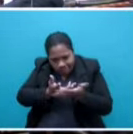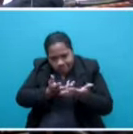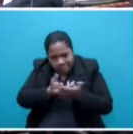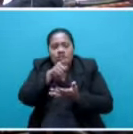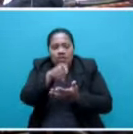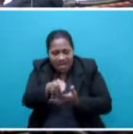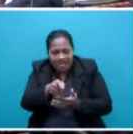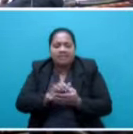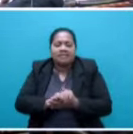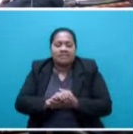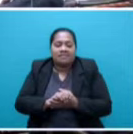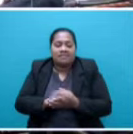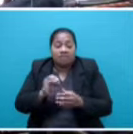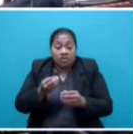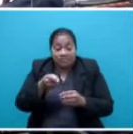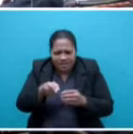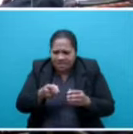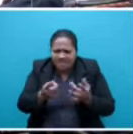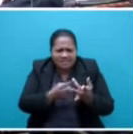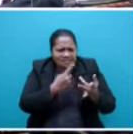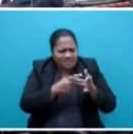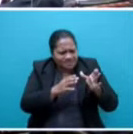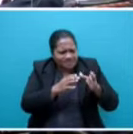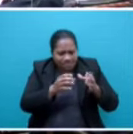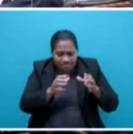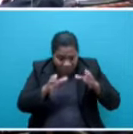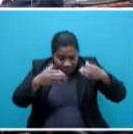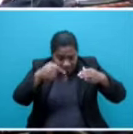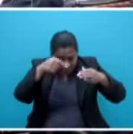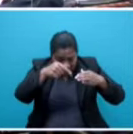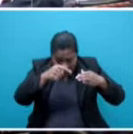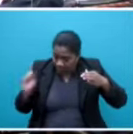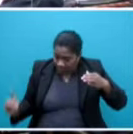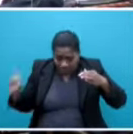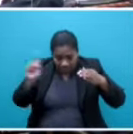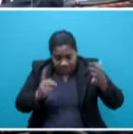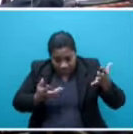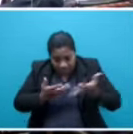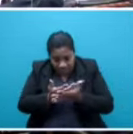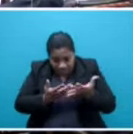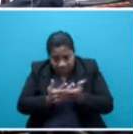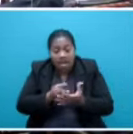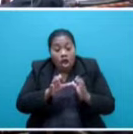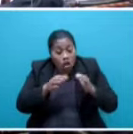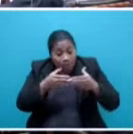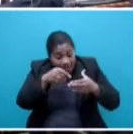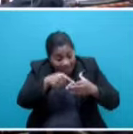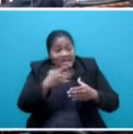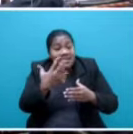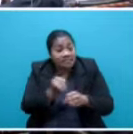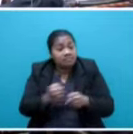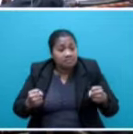been carrying out visits to other jurisdictions. And I'm sure they would have known and seen that the committees there are extremely